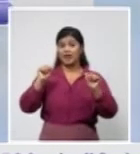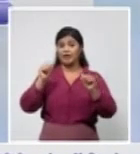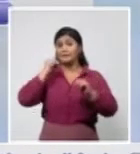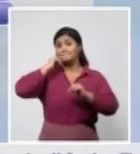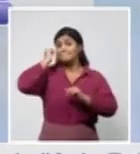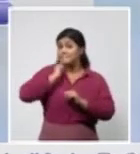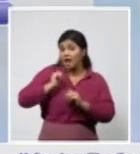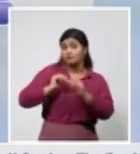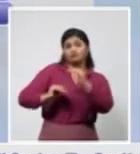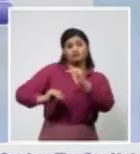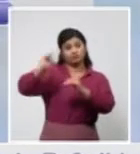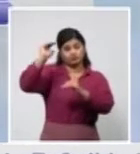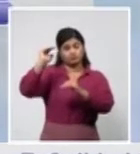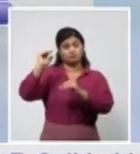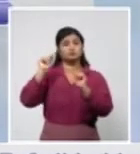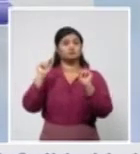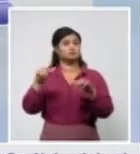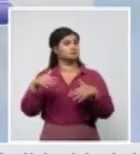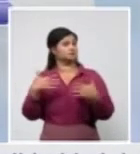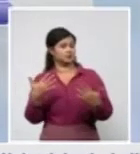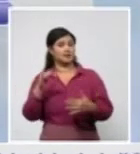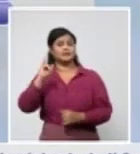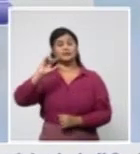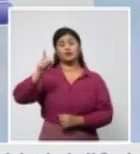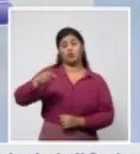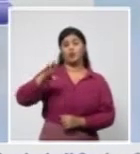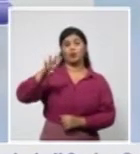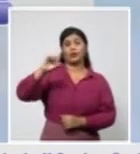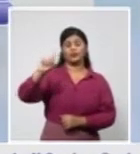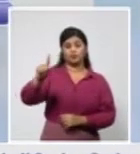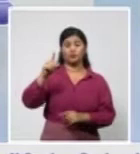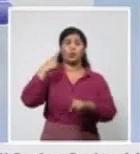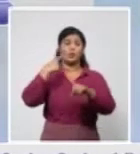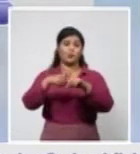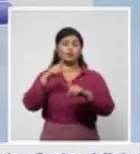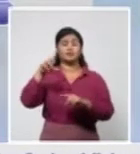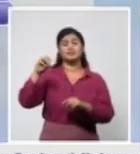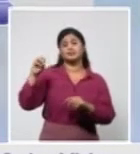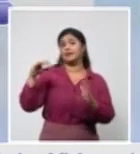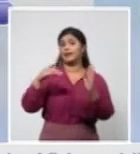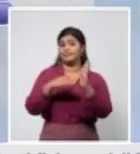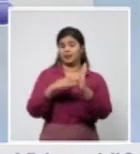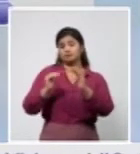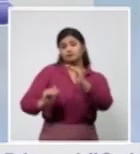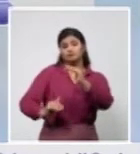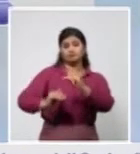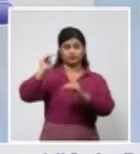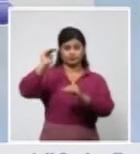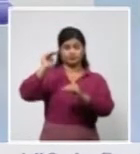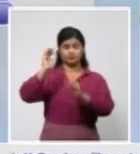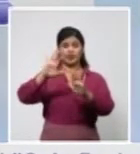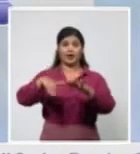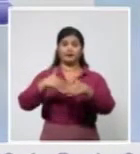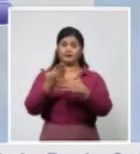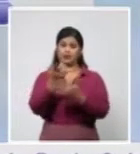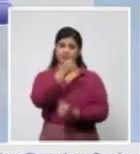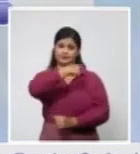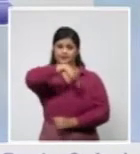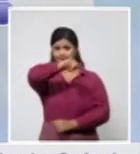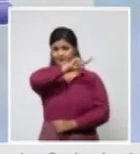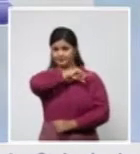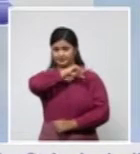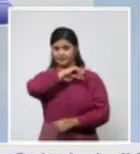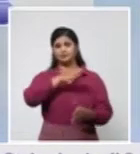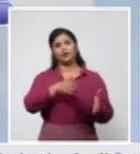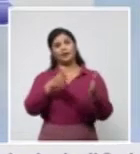case per 100,000 inhabitants rate over the last 15 days, across the country's provinces, we can see